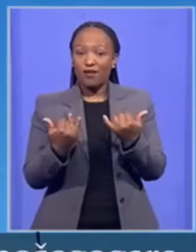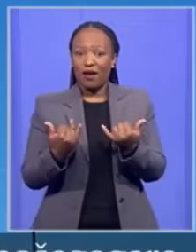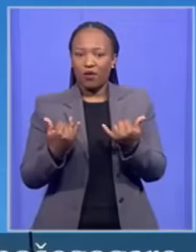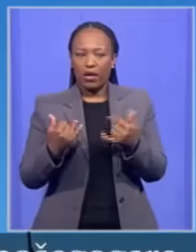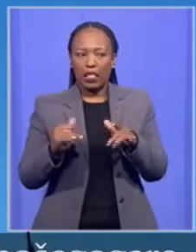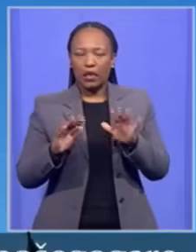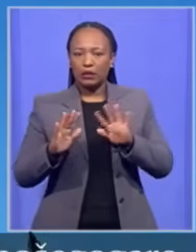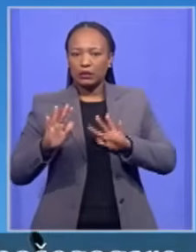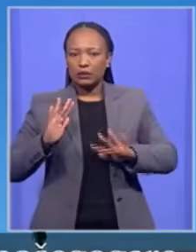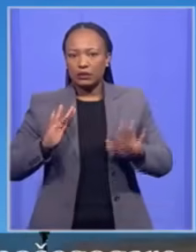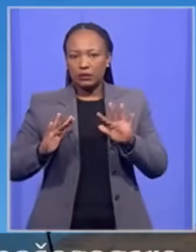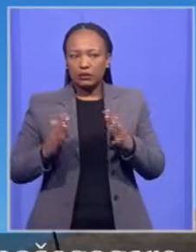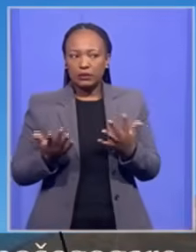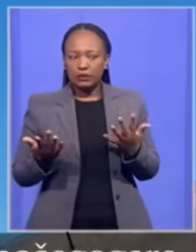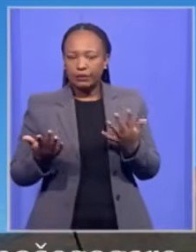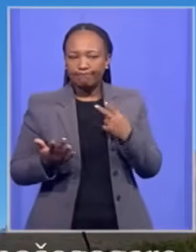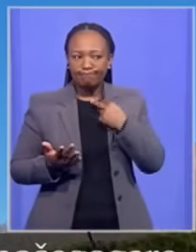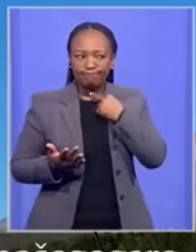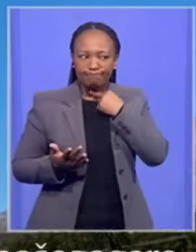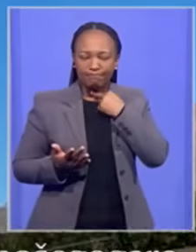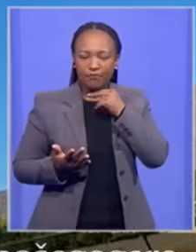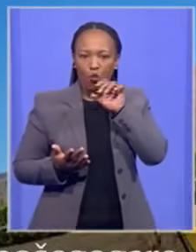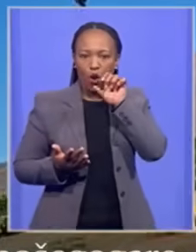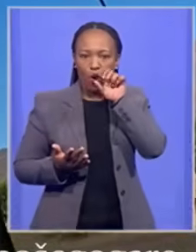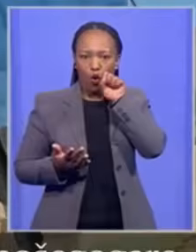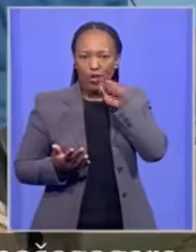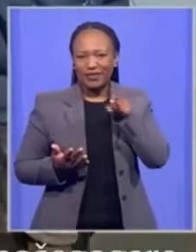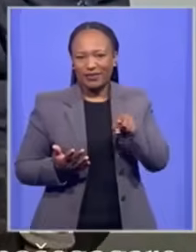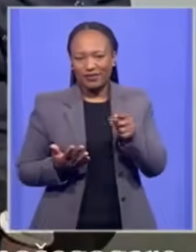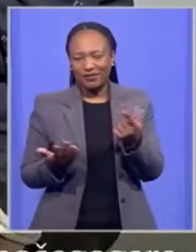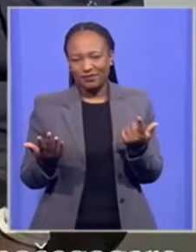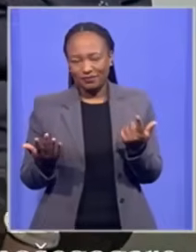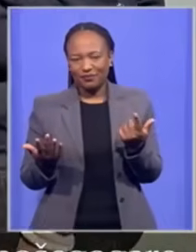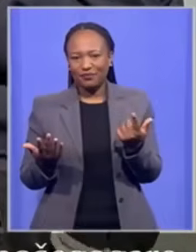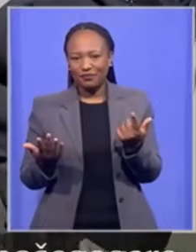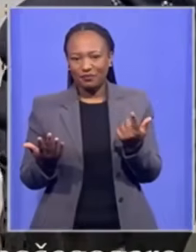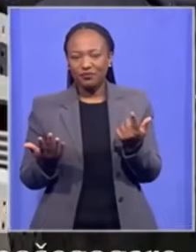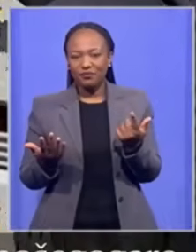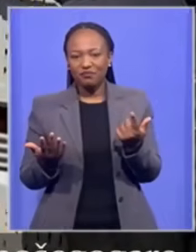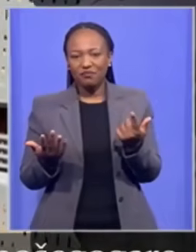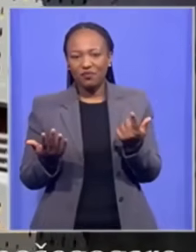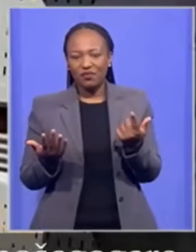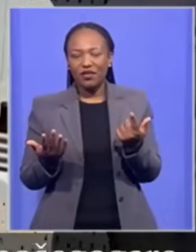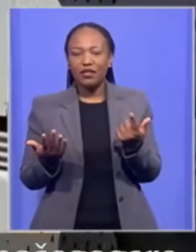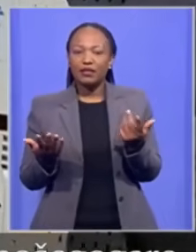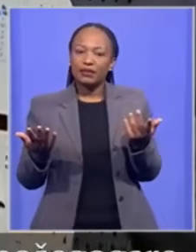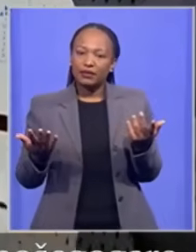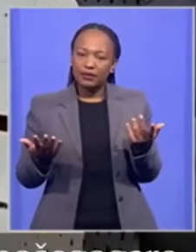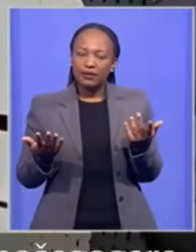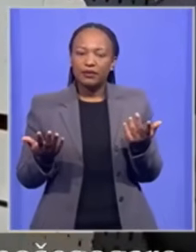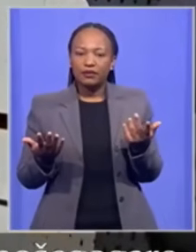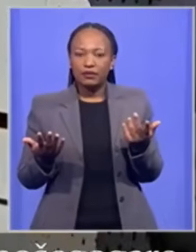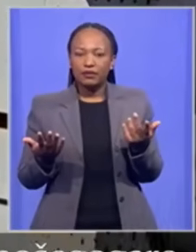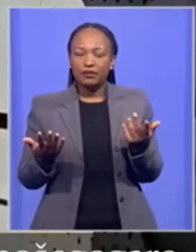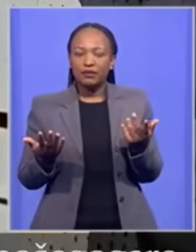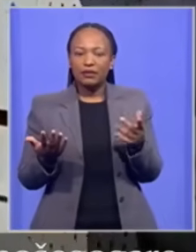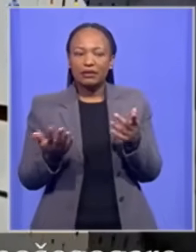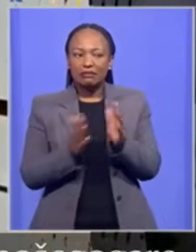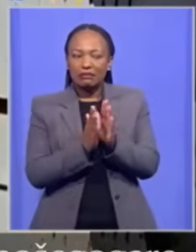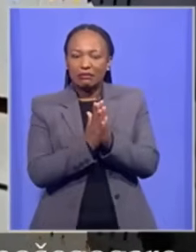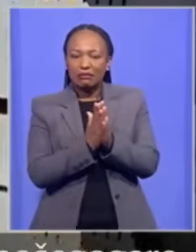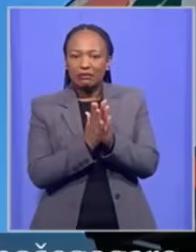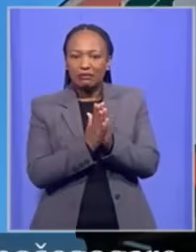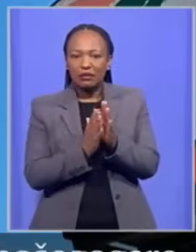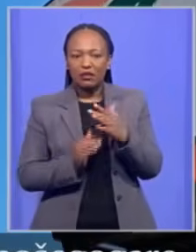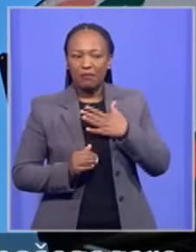sa setla sa dinamune ka se sebaka mo setlhoeng re khutša gore ba re kwele bohloko mara e le